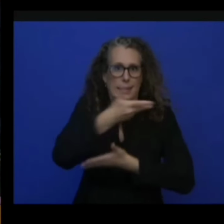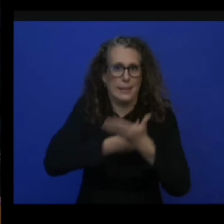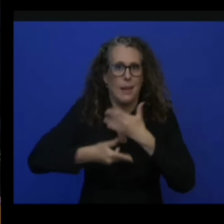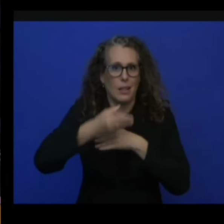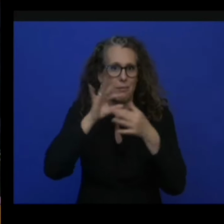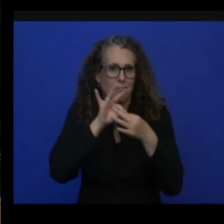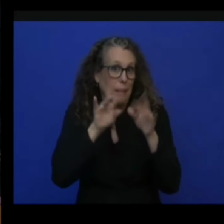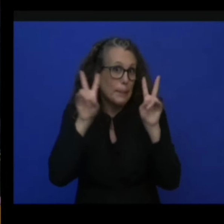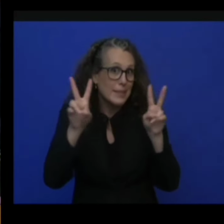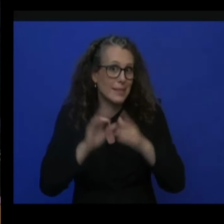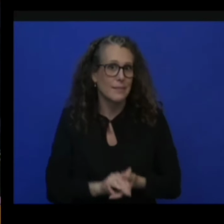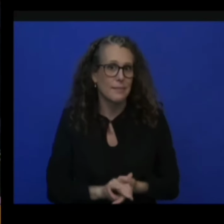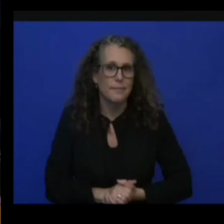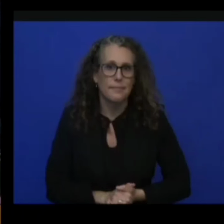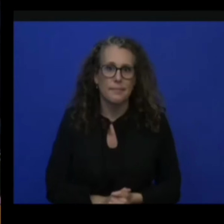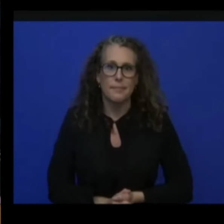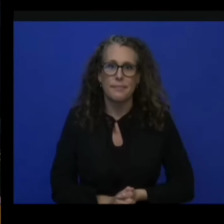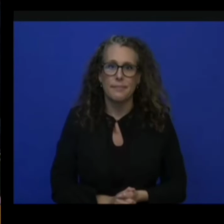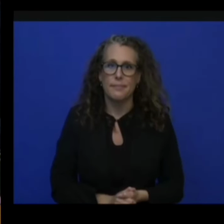Excellencies,